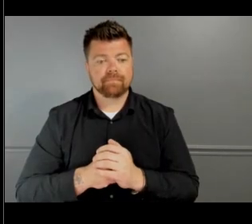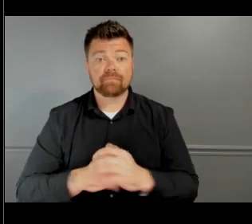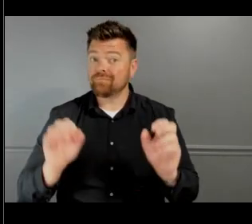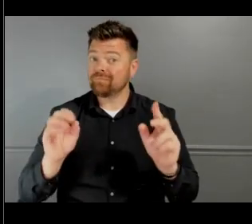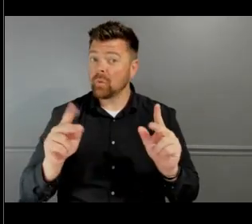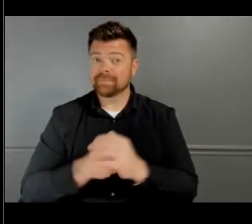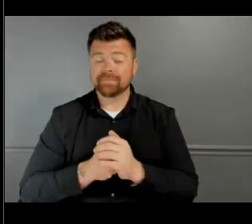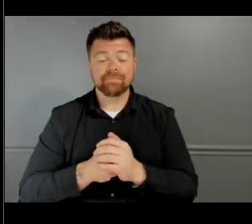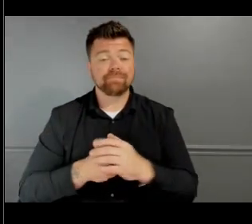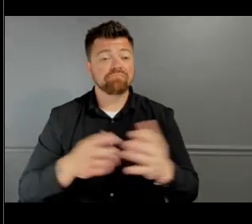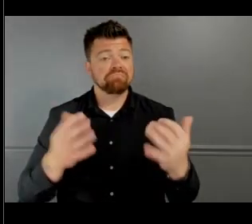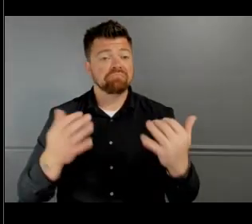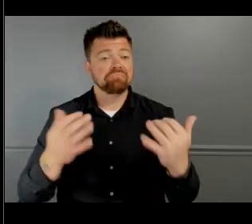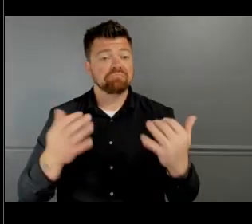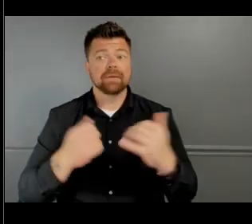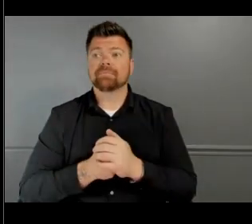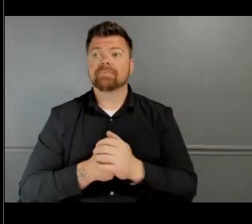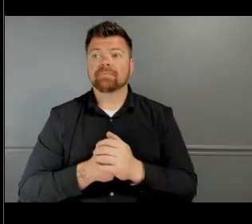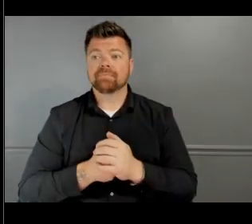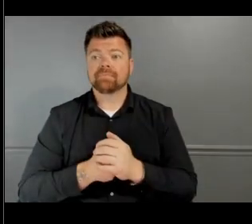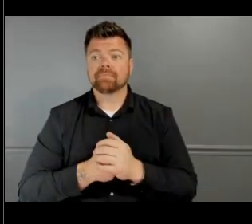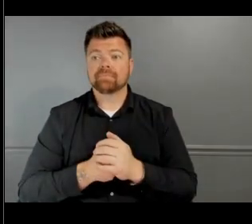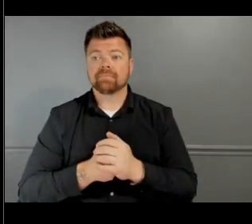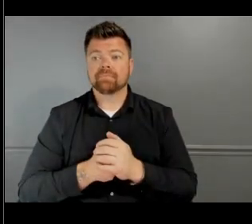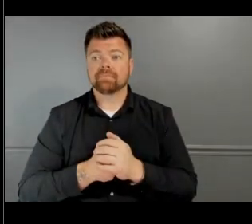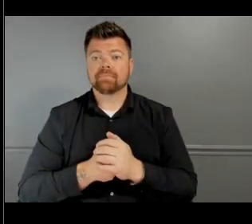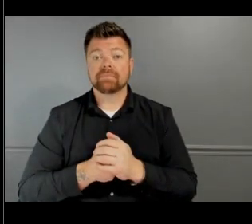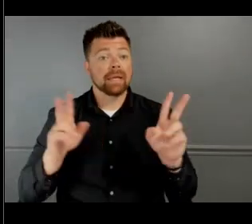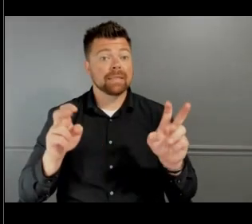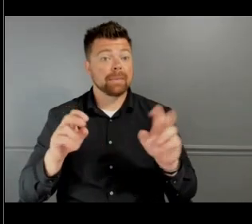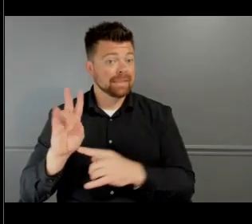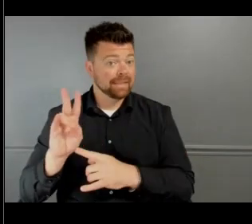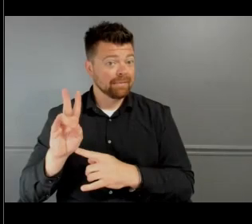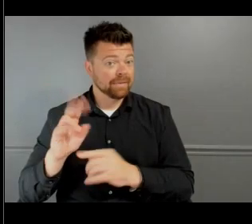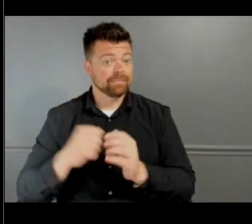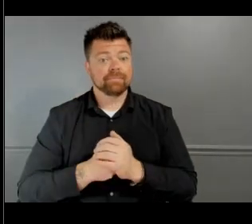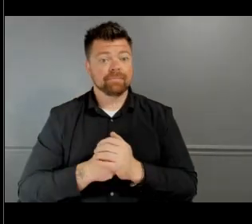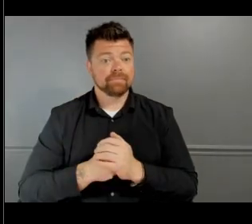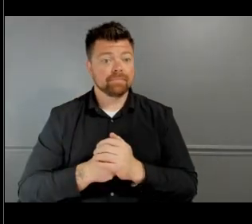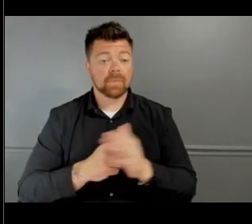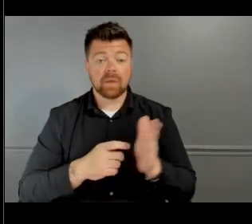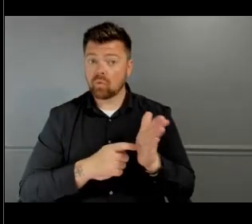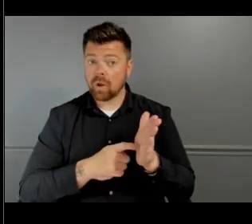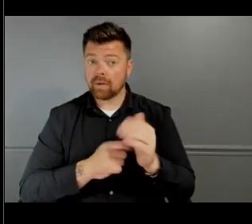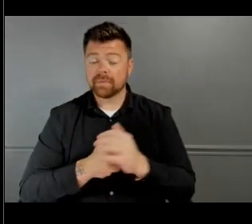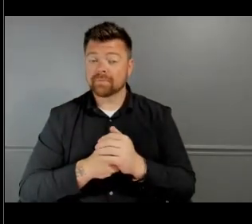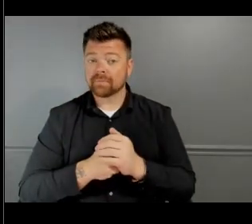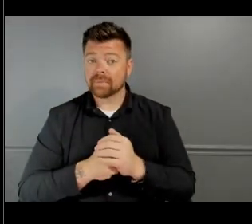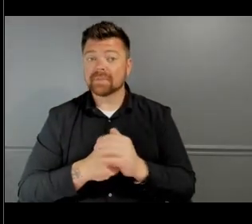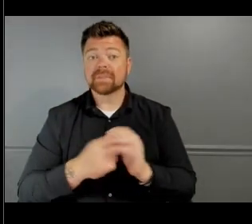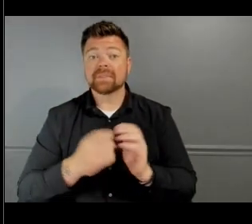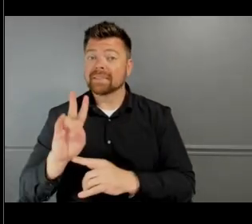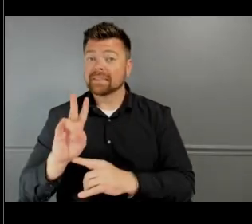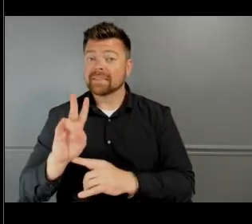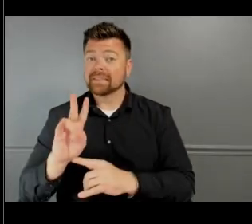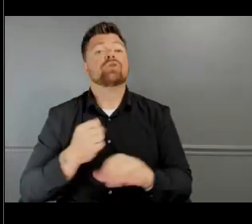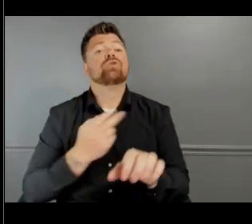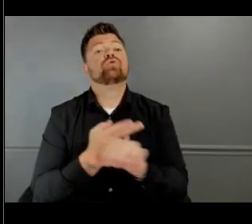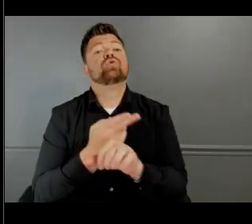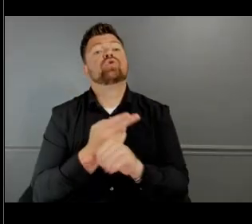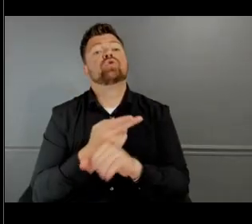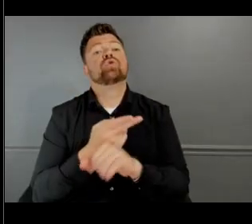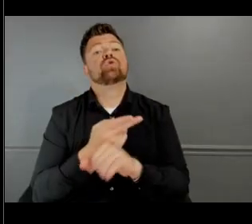Okay, so now we are at topic 7, requirement 7, usable